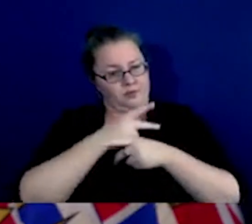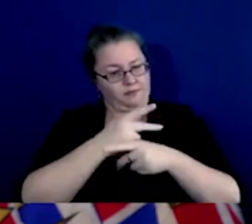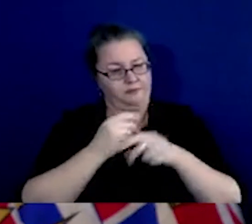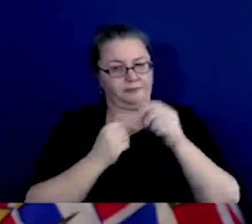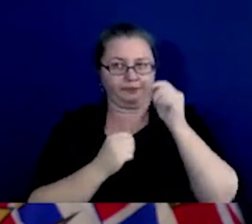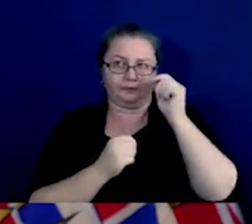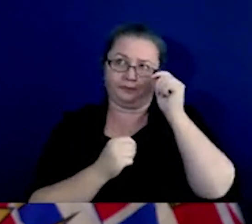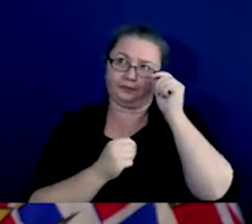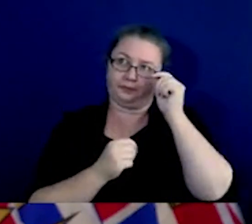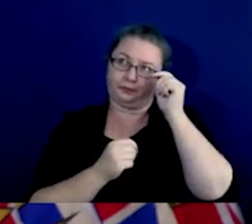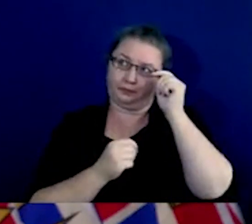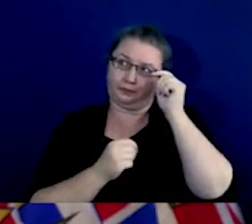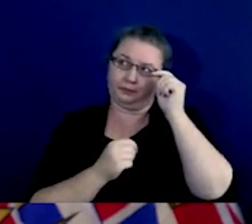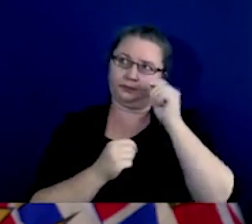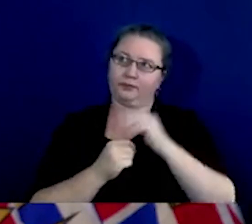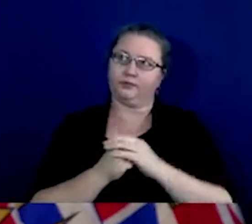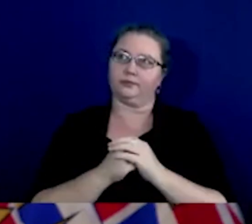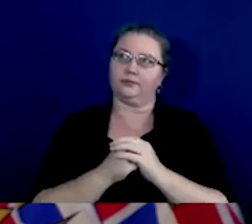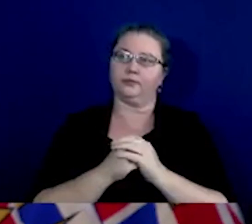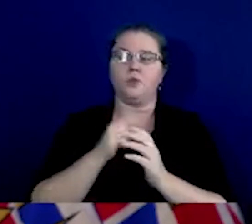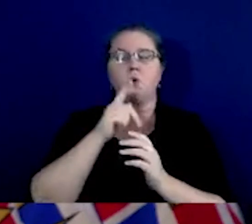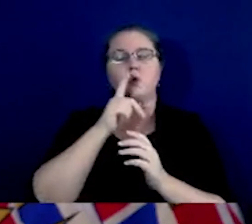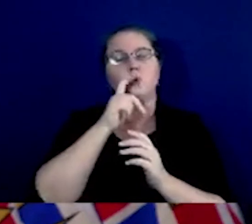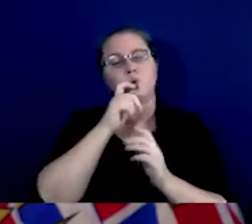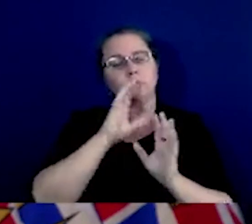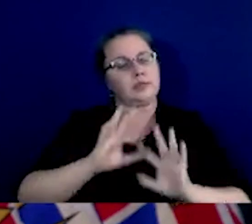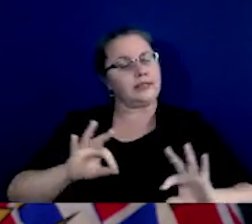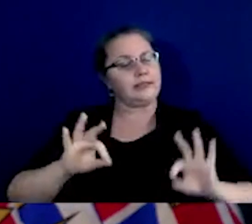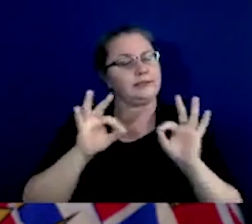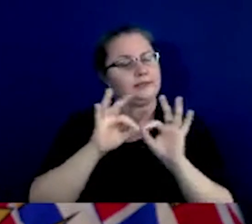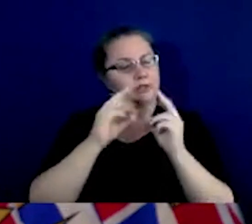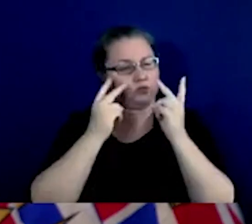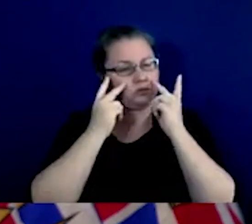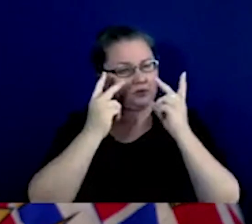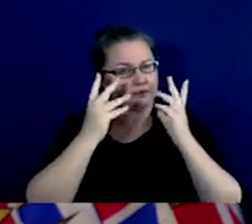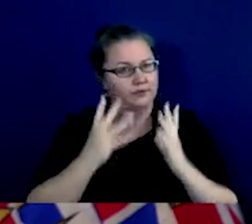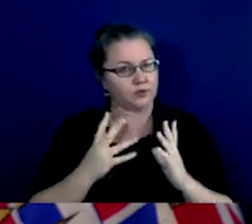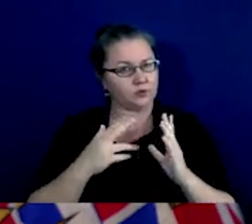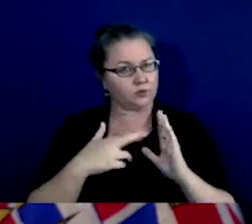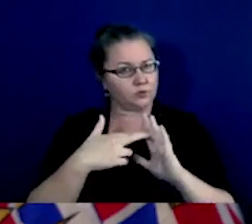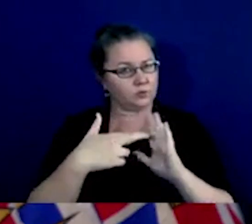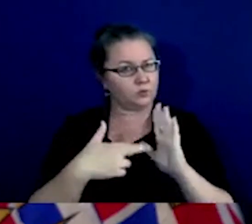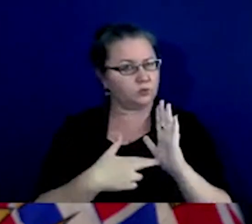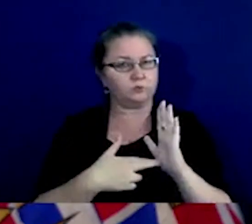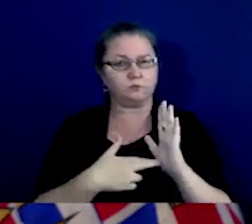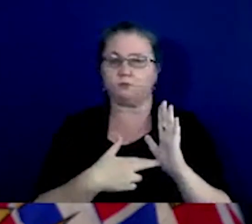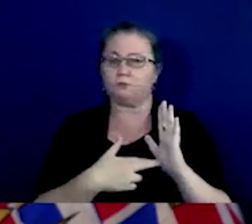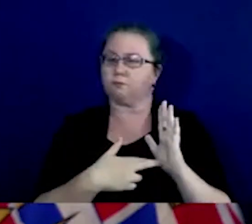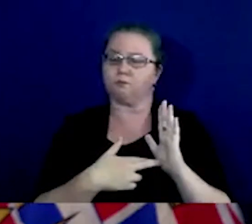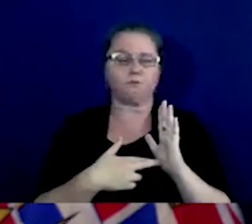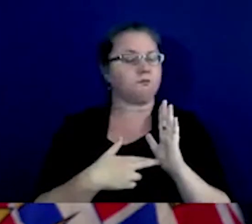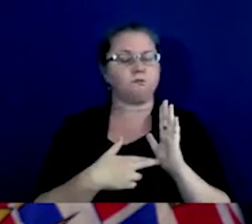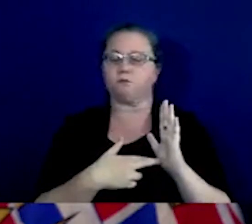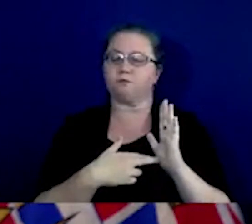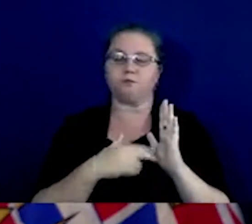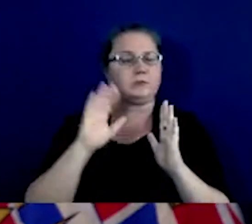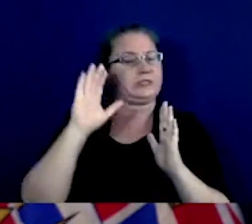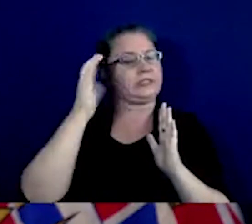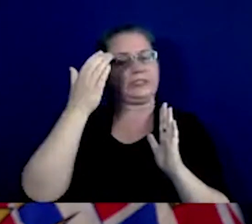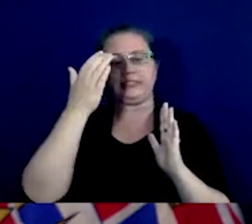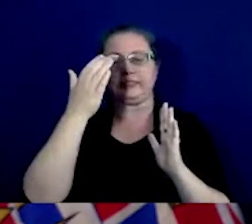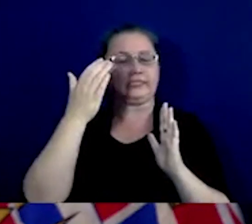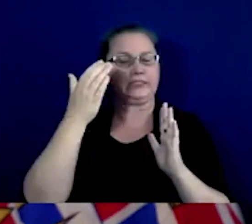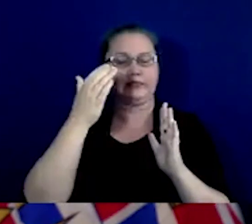sick, but they're being stymied about getting in there. So why can't some of the help be some of the family members who are